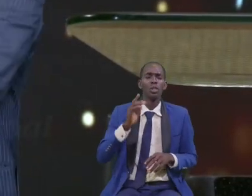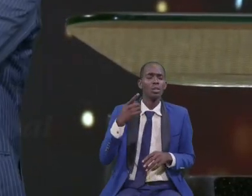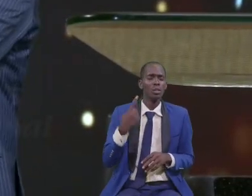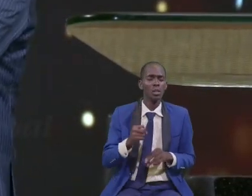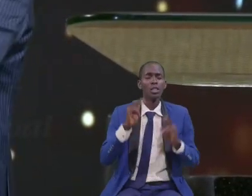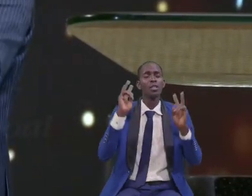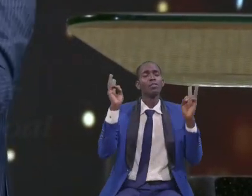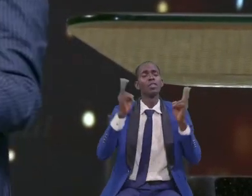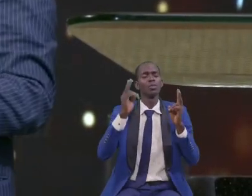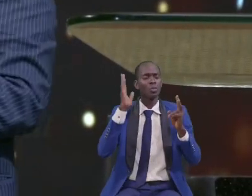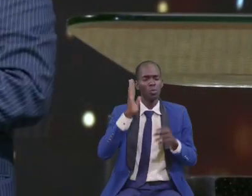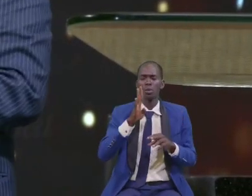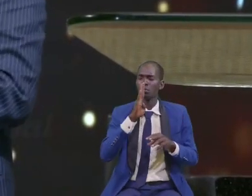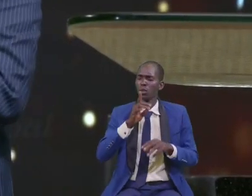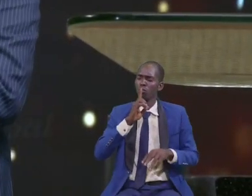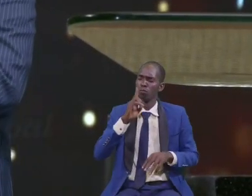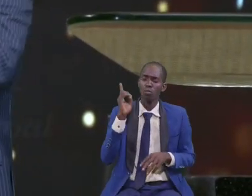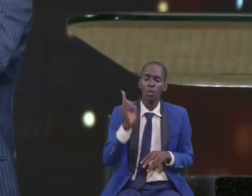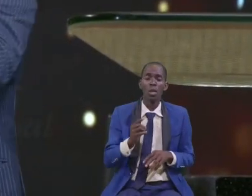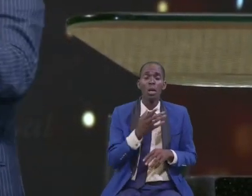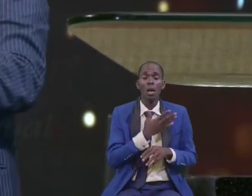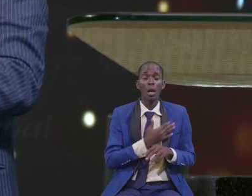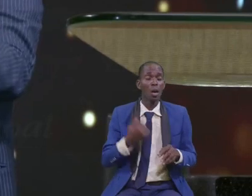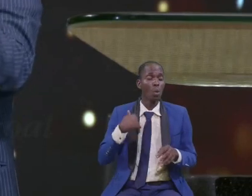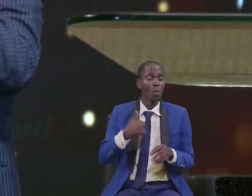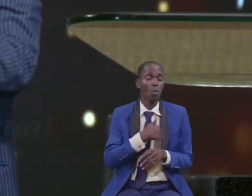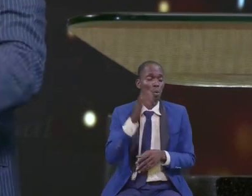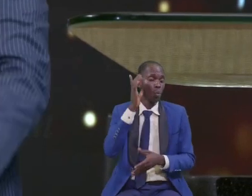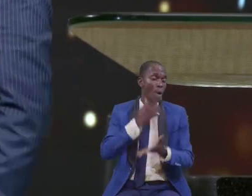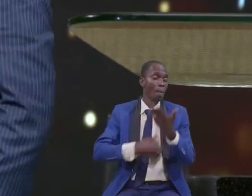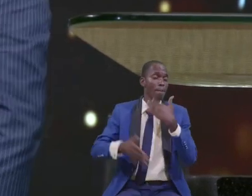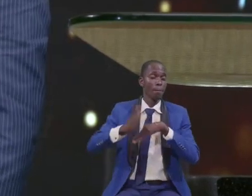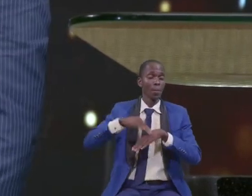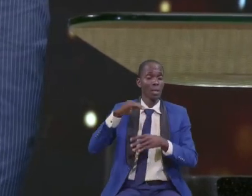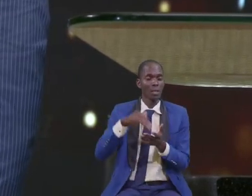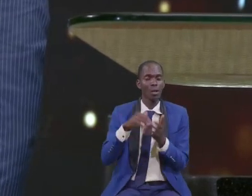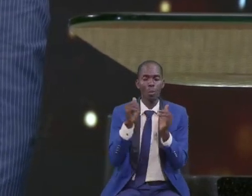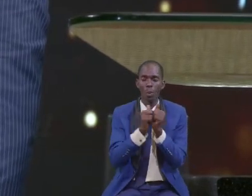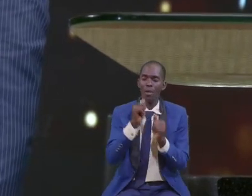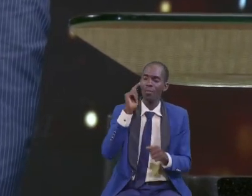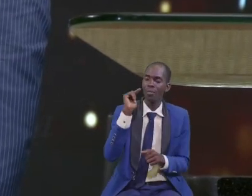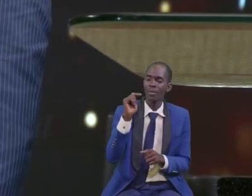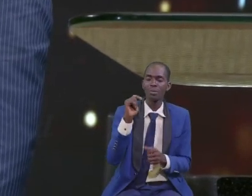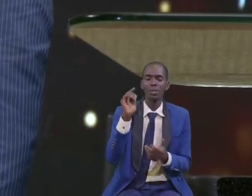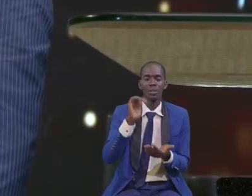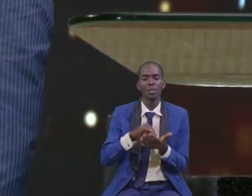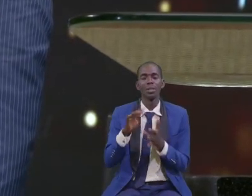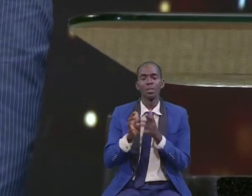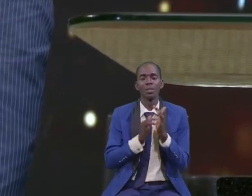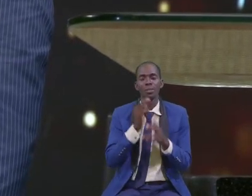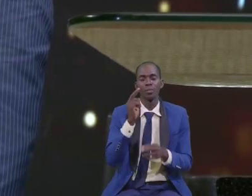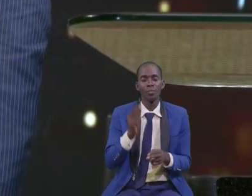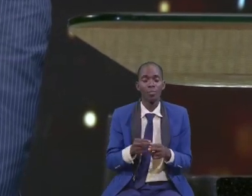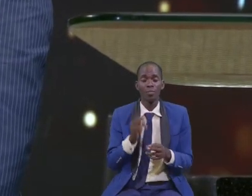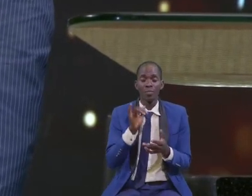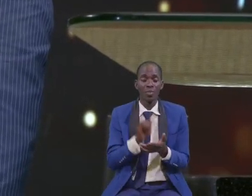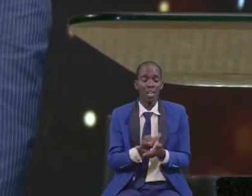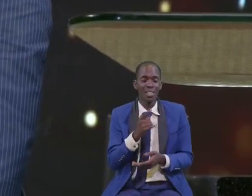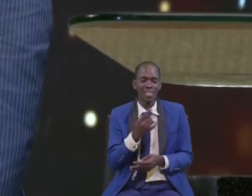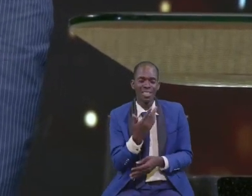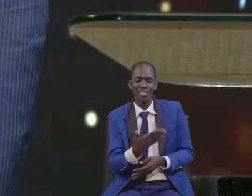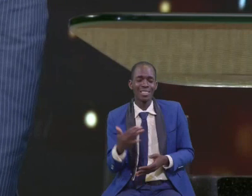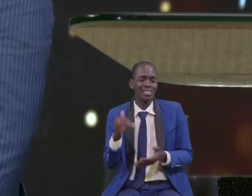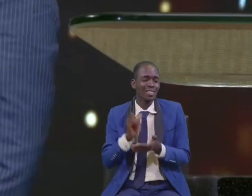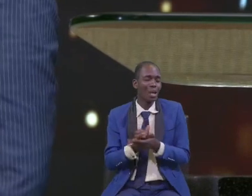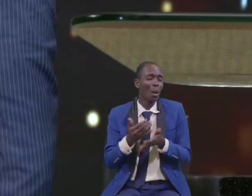definite. And Lord, when we come back again, we'll come back with testimony. Amen. That the things that used to put